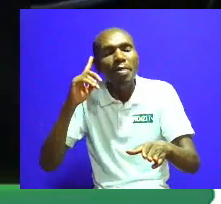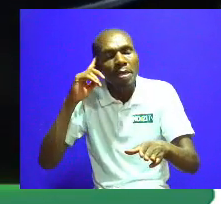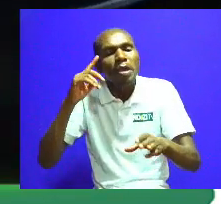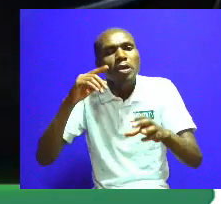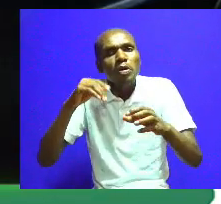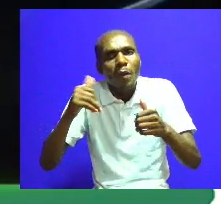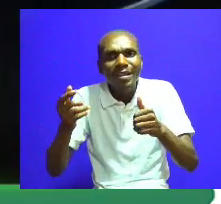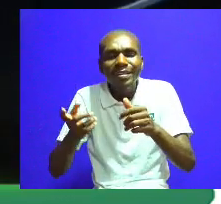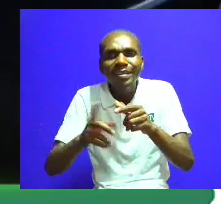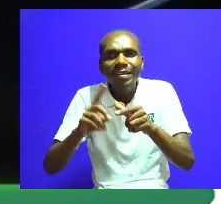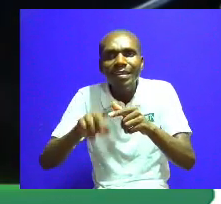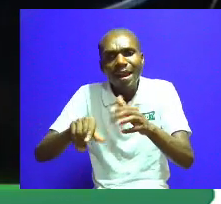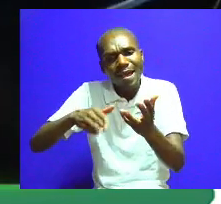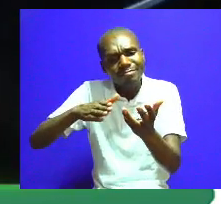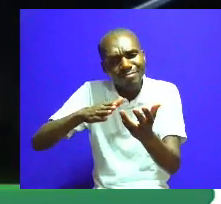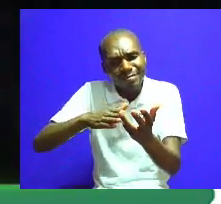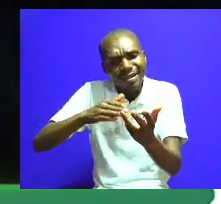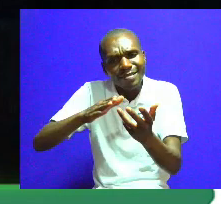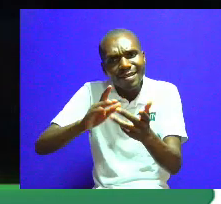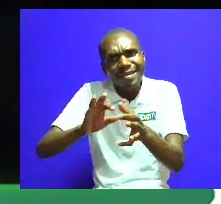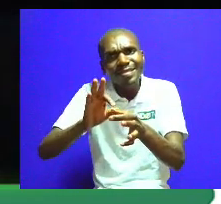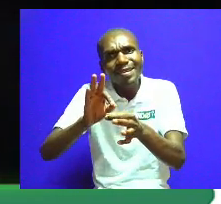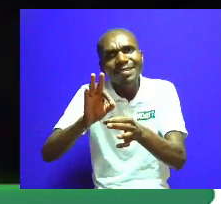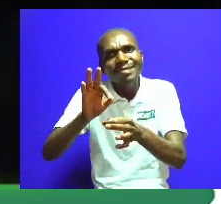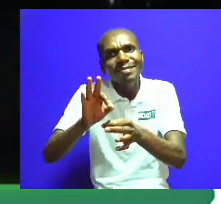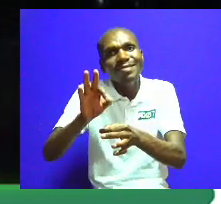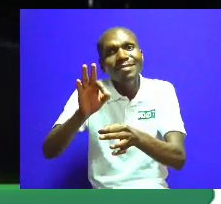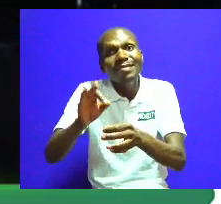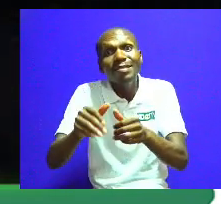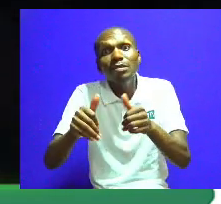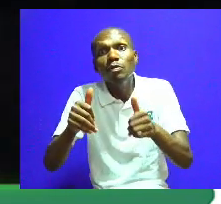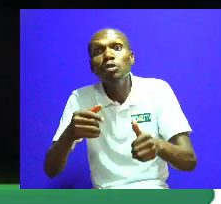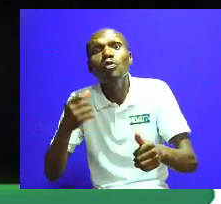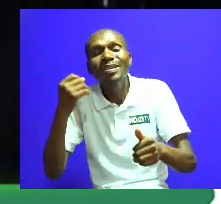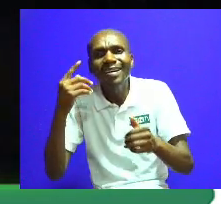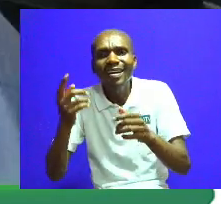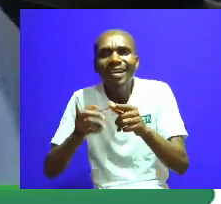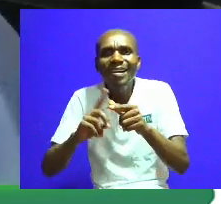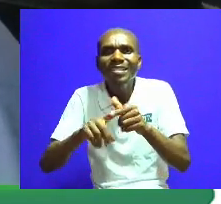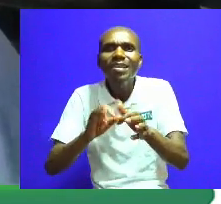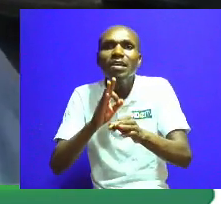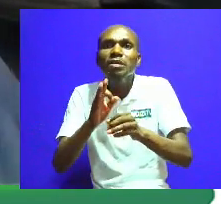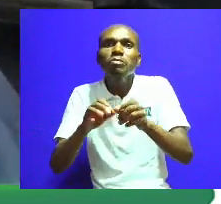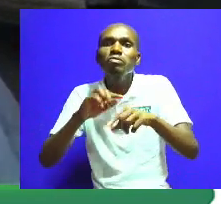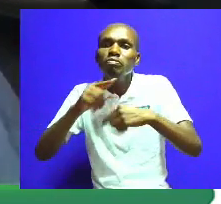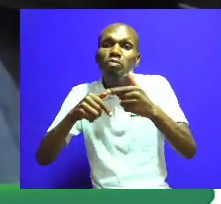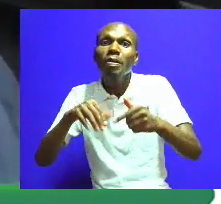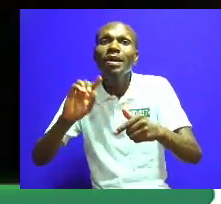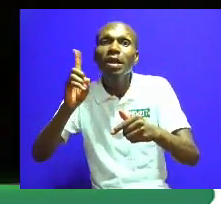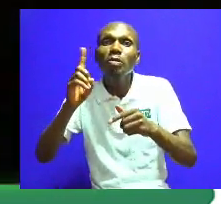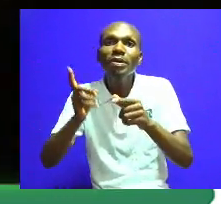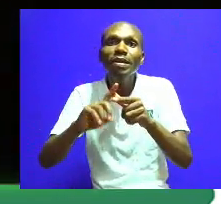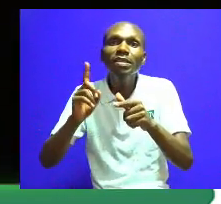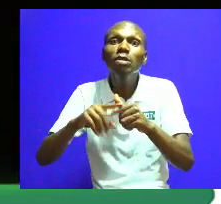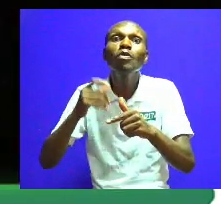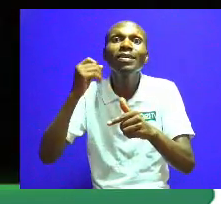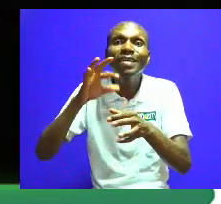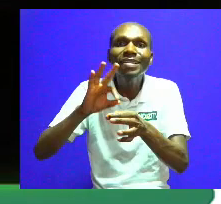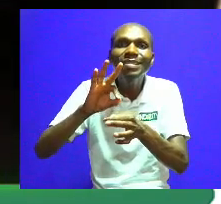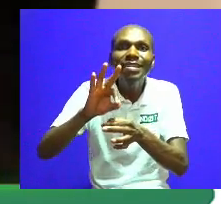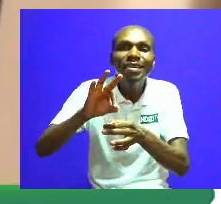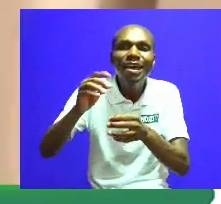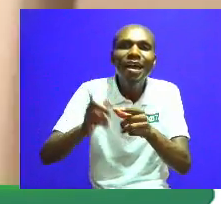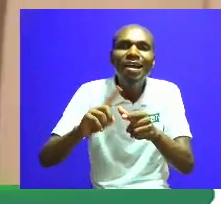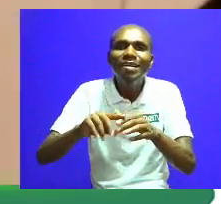you are going, calculate the distance where you are going. Google map makes idea so you can know. If you are going to Nairobi, you know the kilometers that you are going to cover. Ase miyabanto